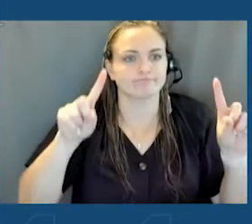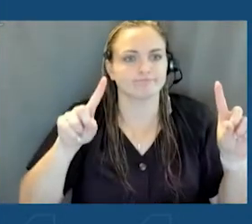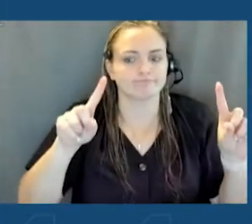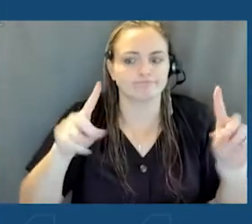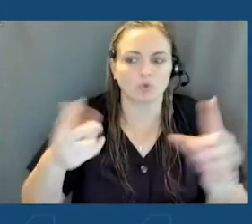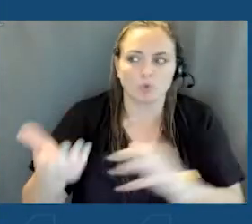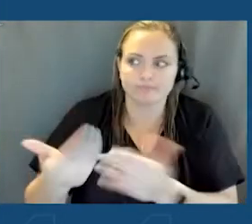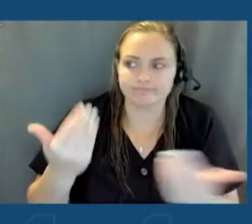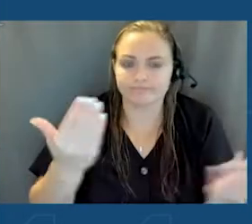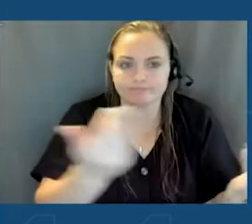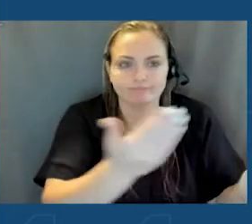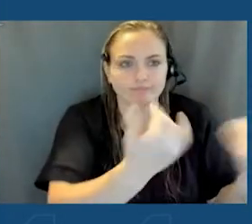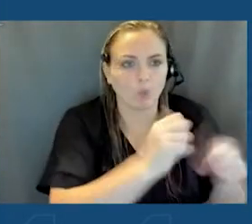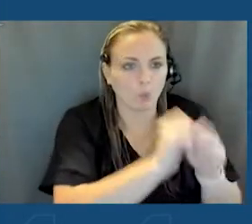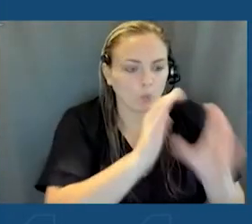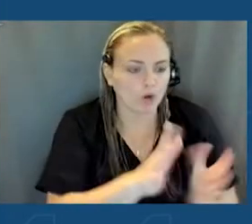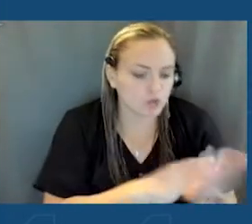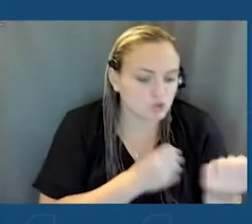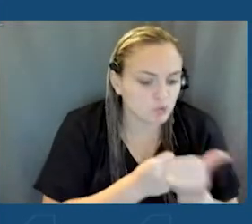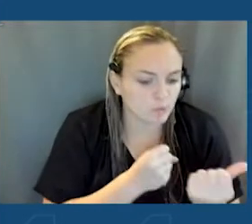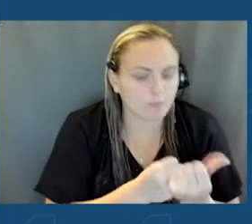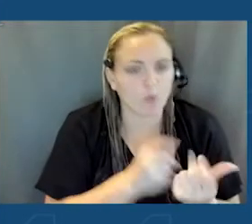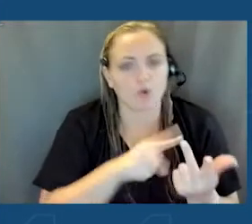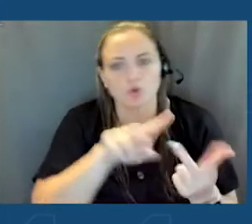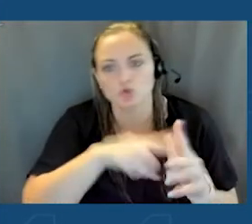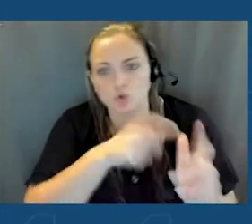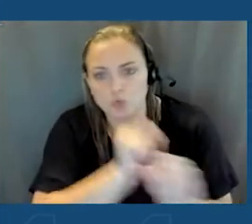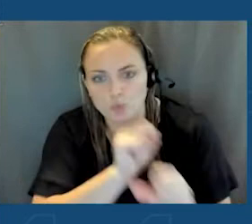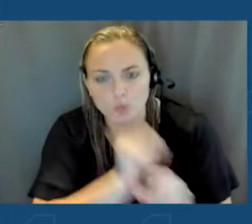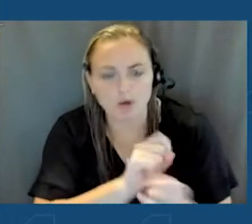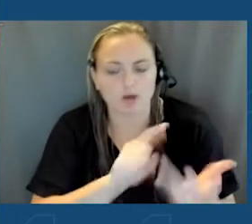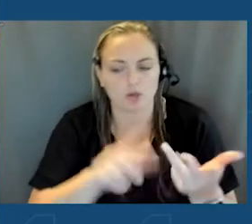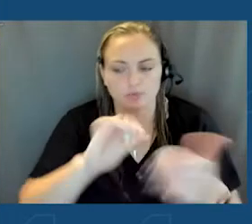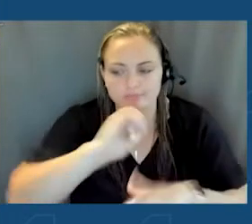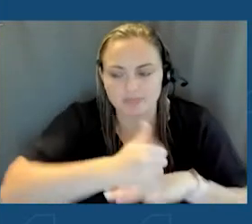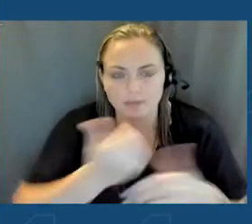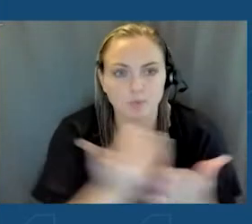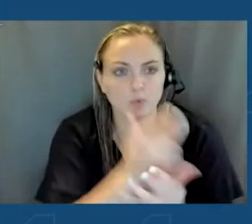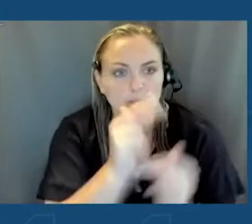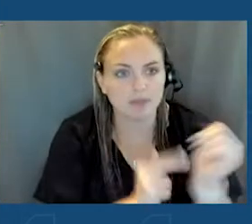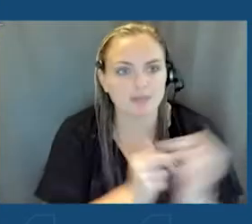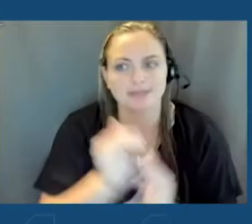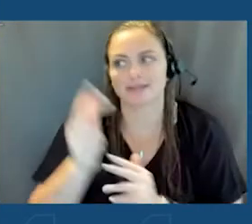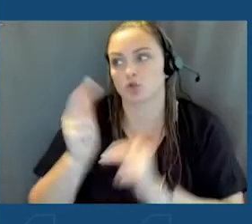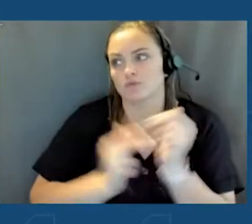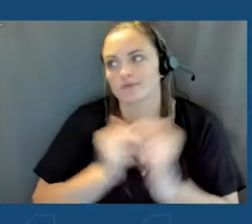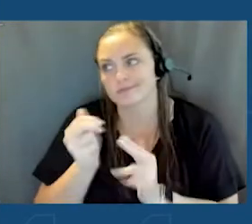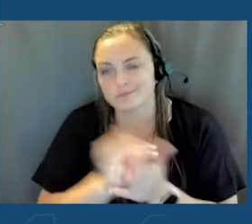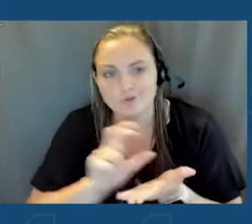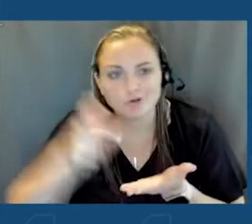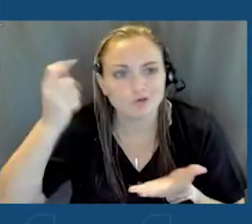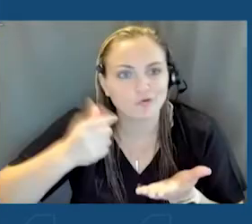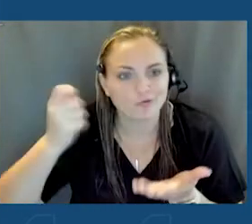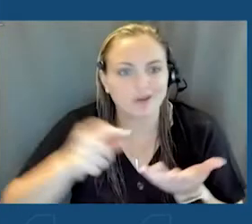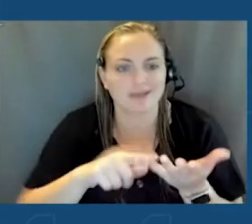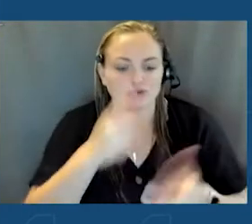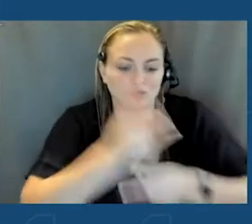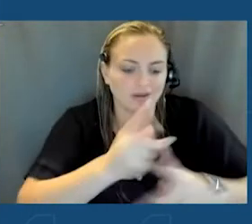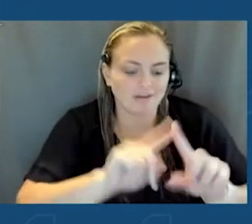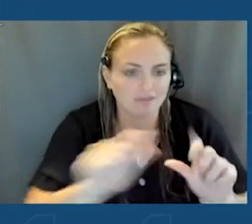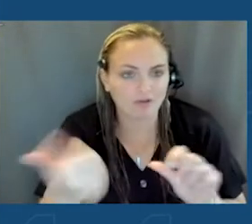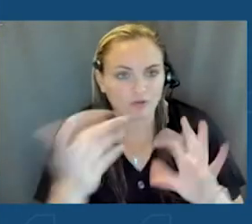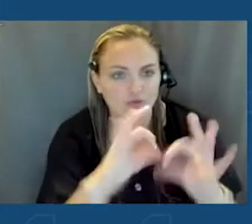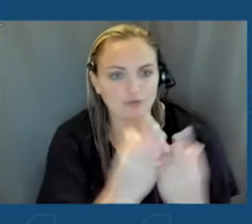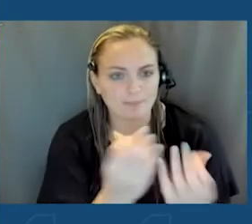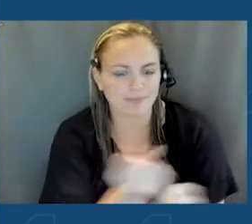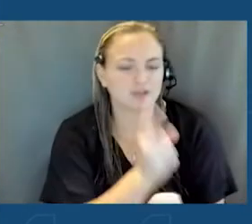those workers, you get them on their jobs, you open more facilities, you give the construction grants, and then you take care of families and make more of them eligible.